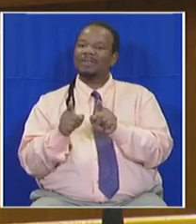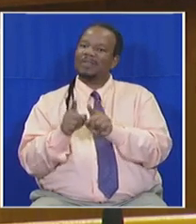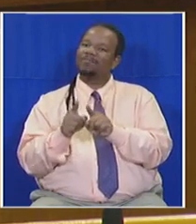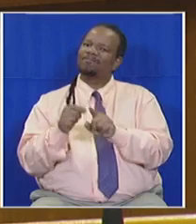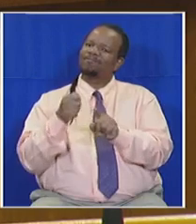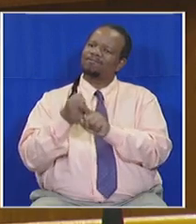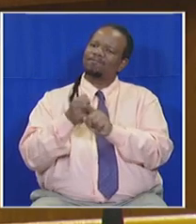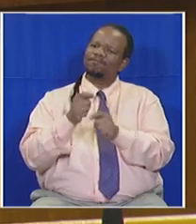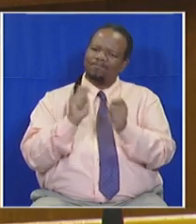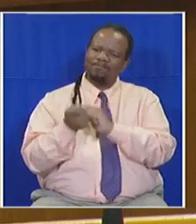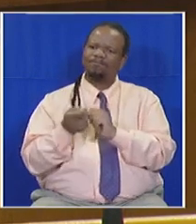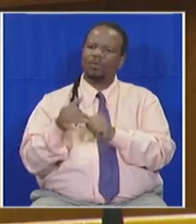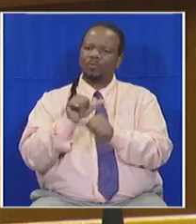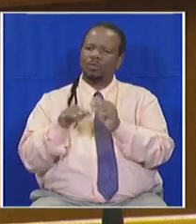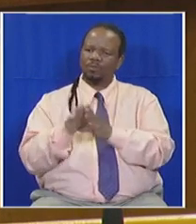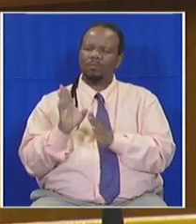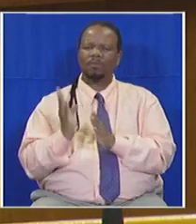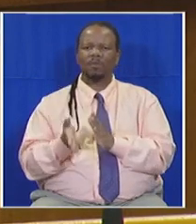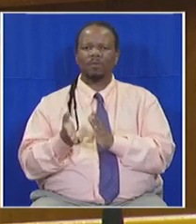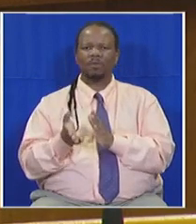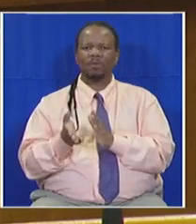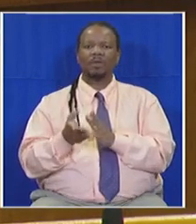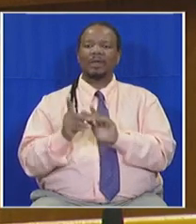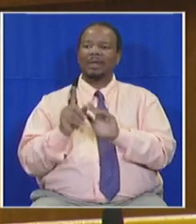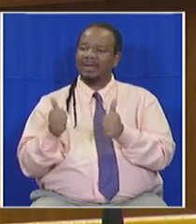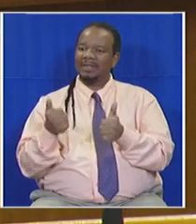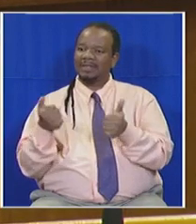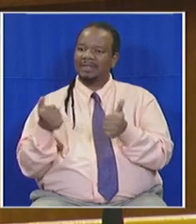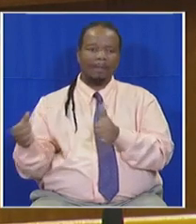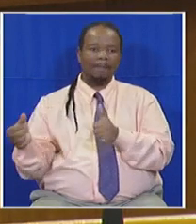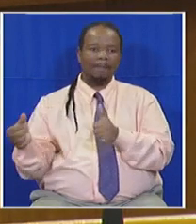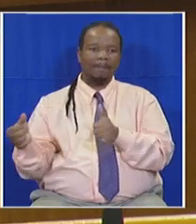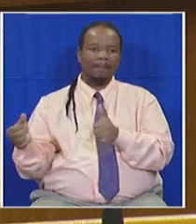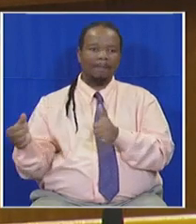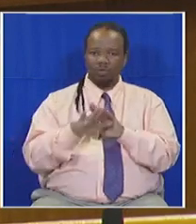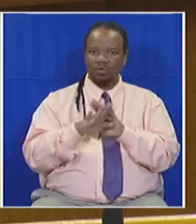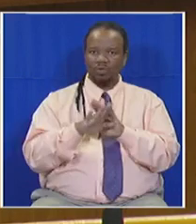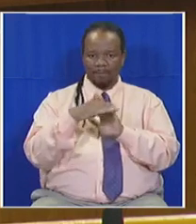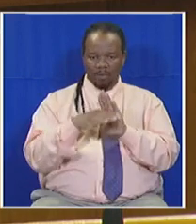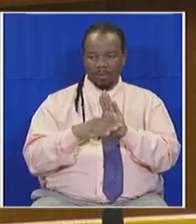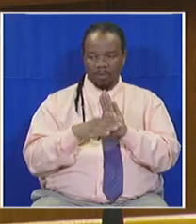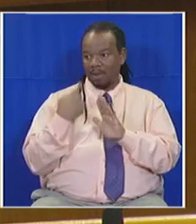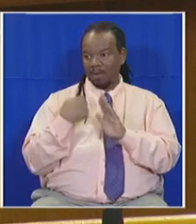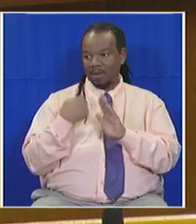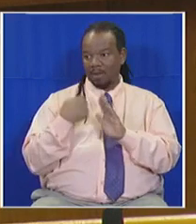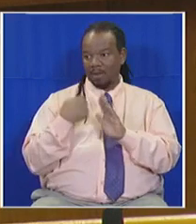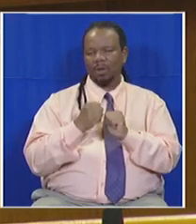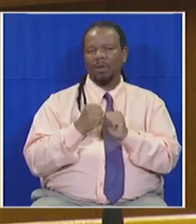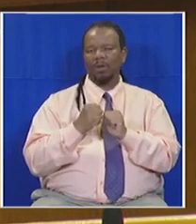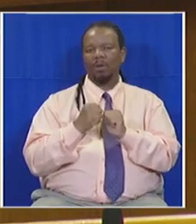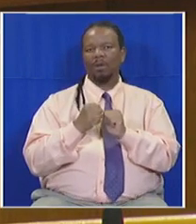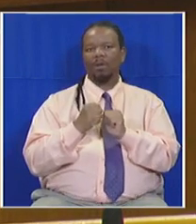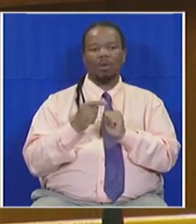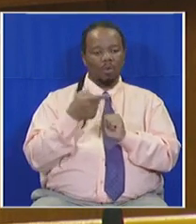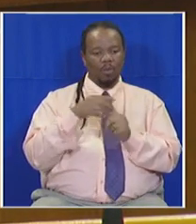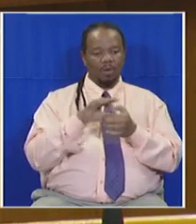social development has been the Back to Basics program. In the past financial year, we committed to continue